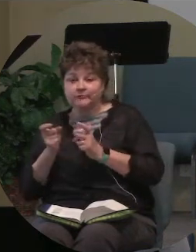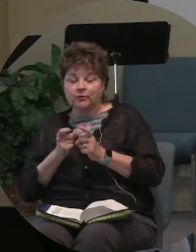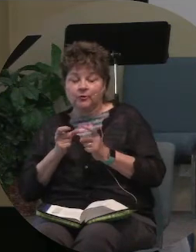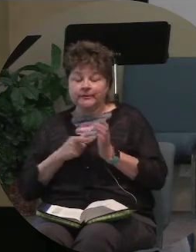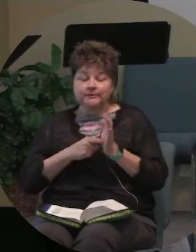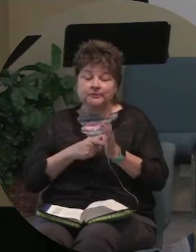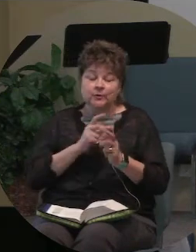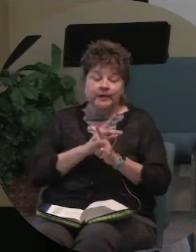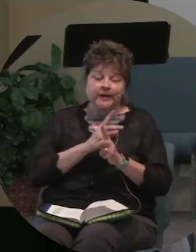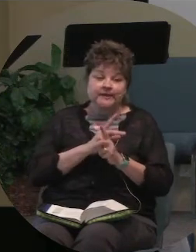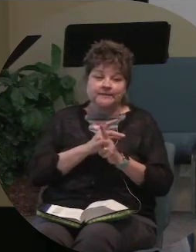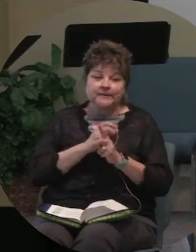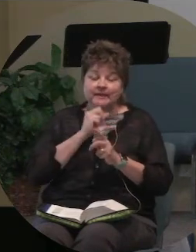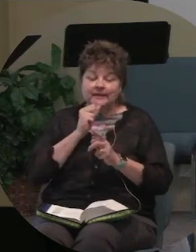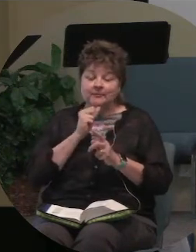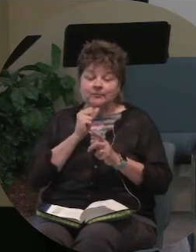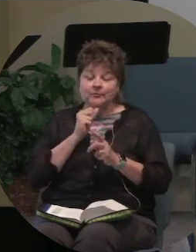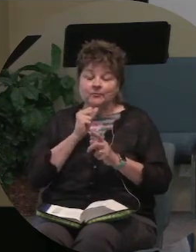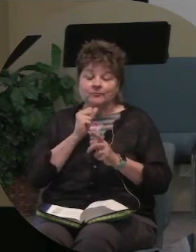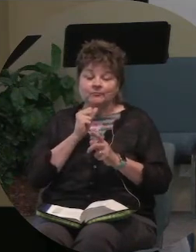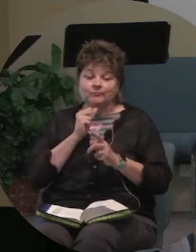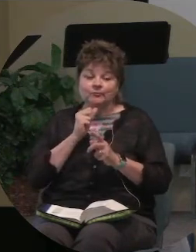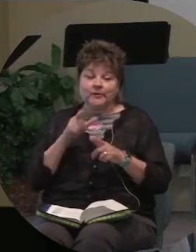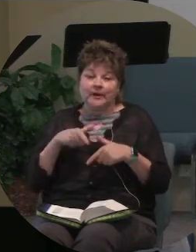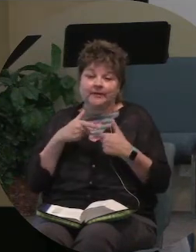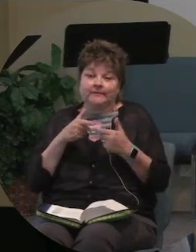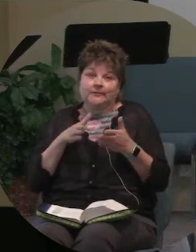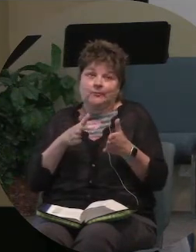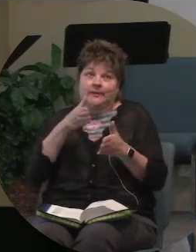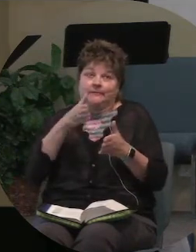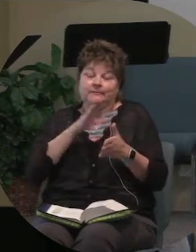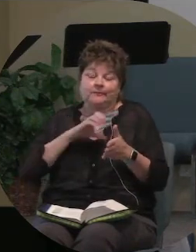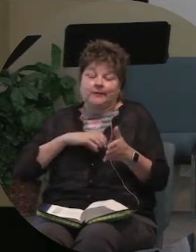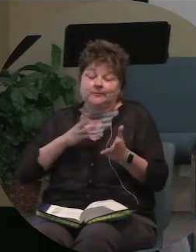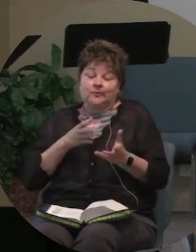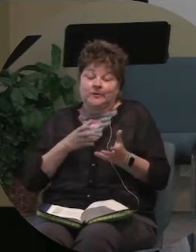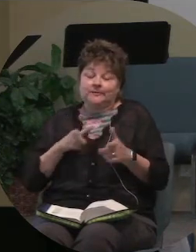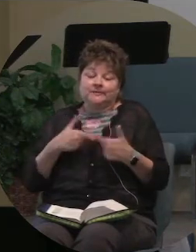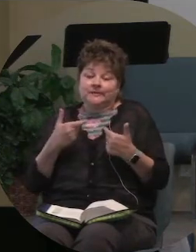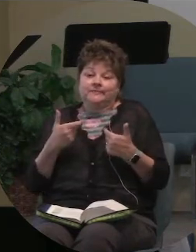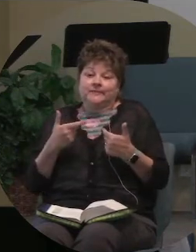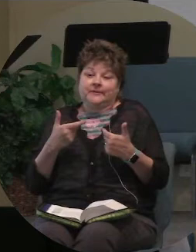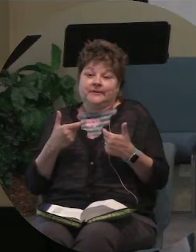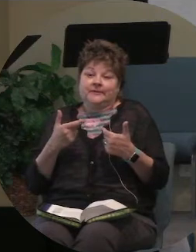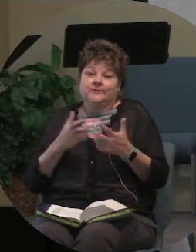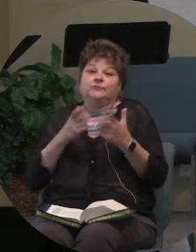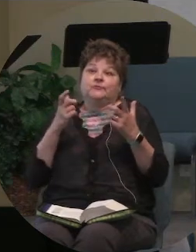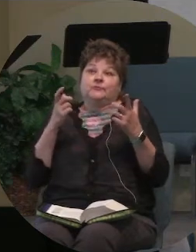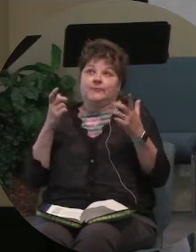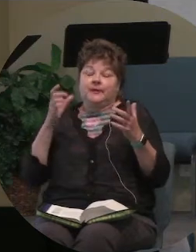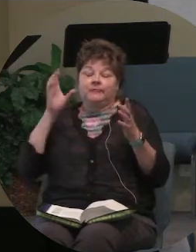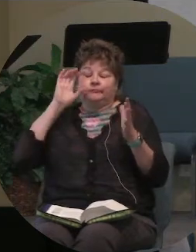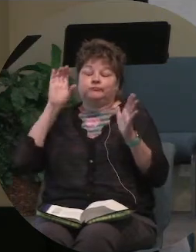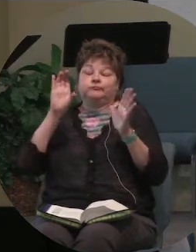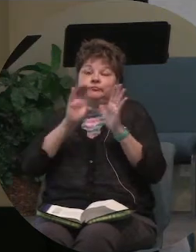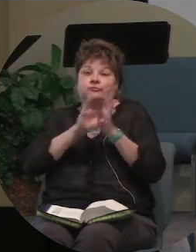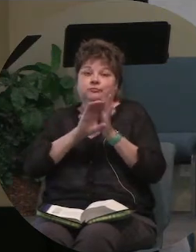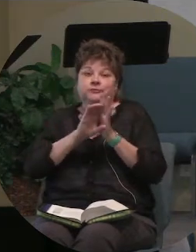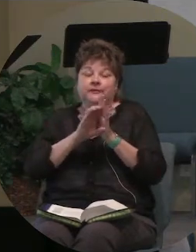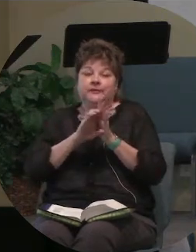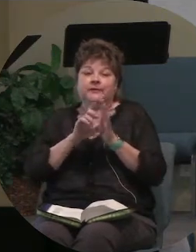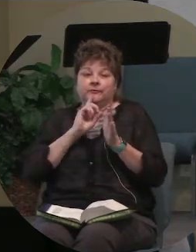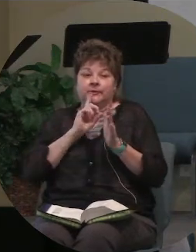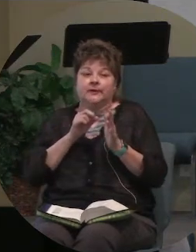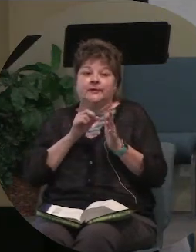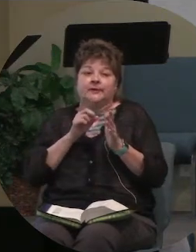then we're ultimately not living like Christ wants us to live. And so there's a bigger picture. And it really has to